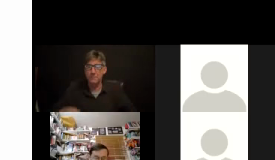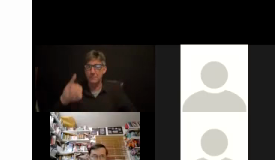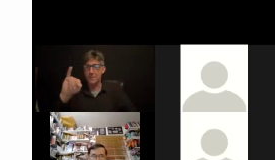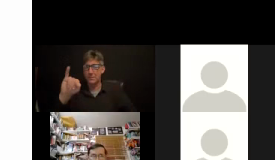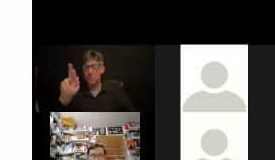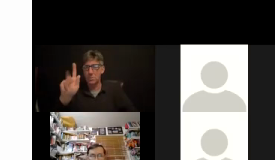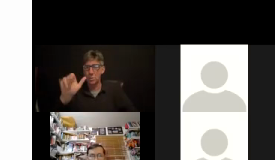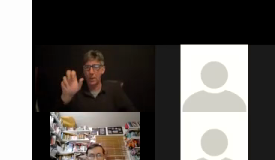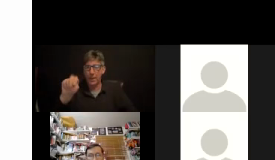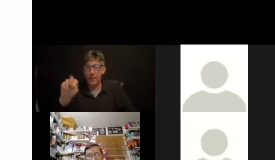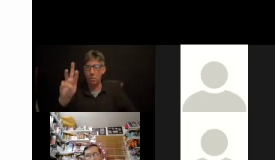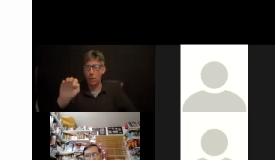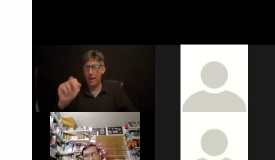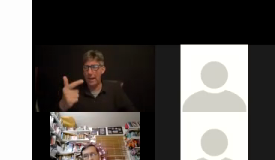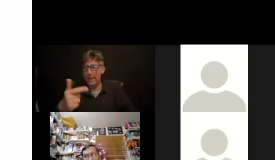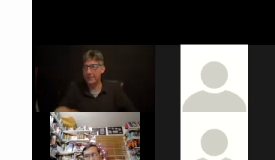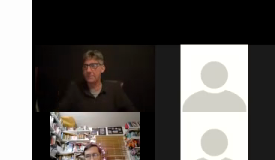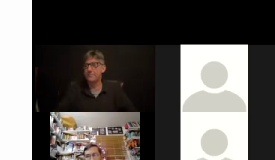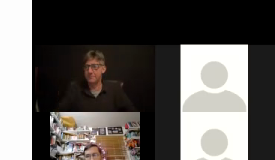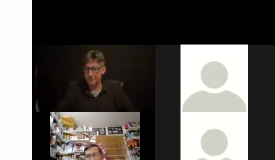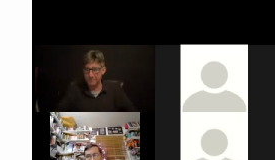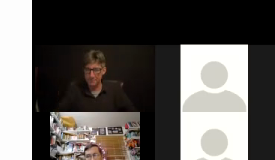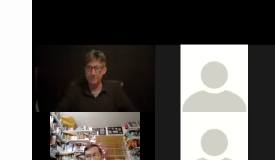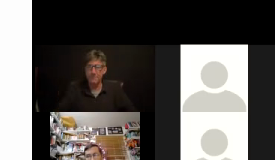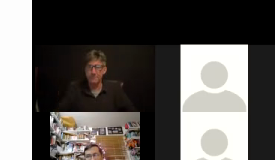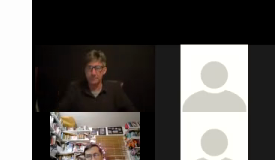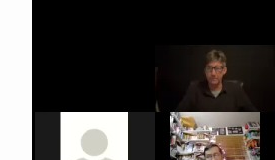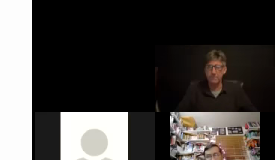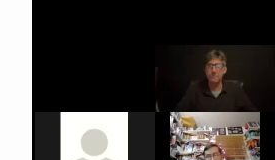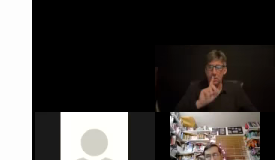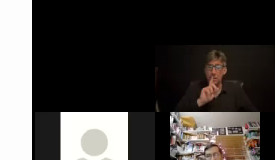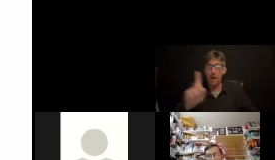Julian Wang. I'm gonna ask to unmute you now.